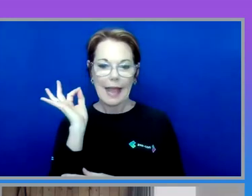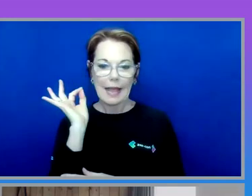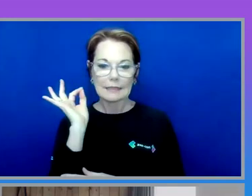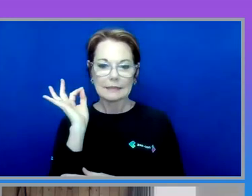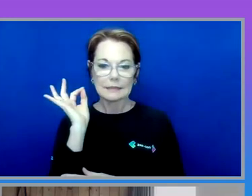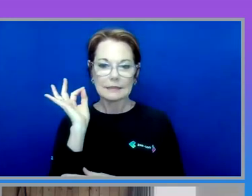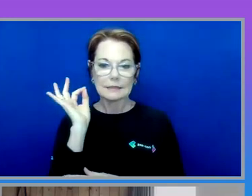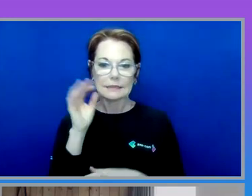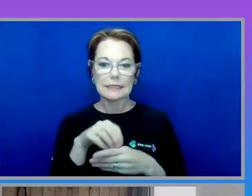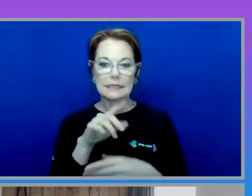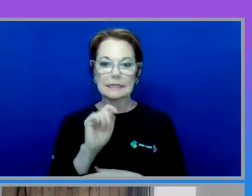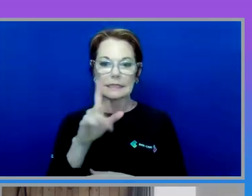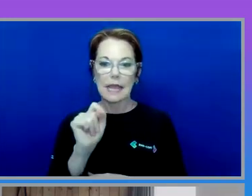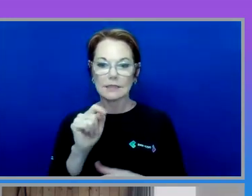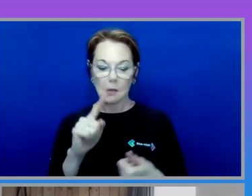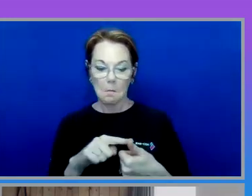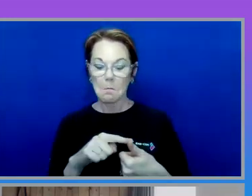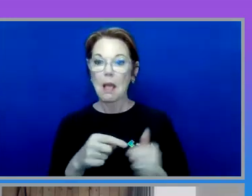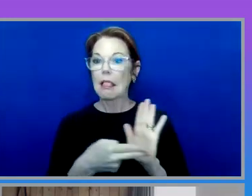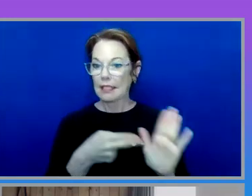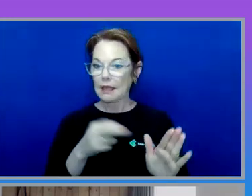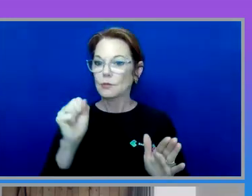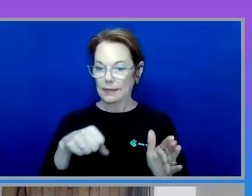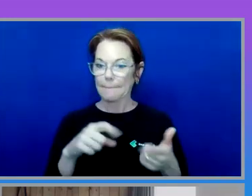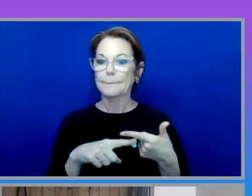let's check it. Label exists? Yep.